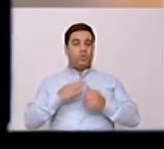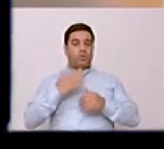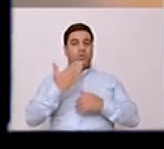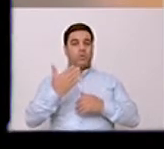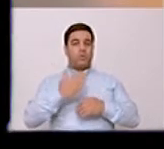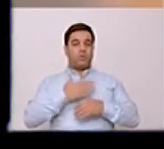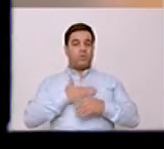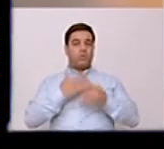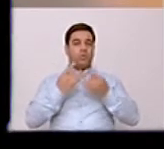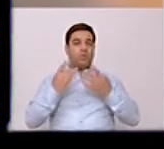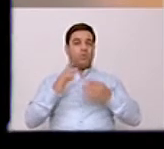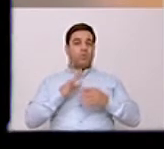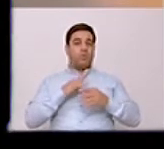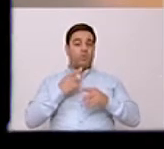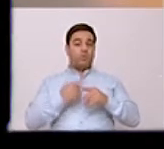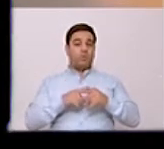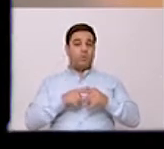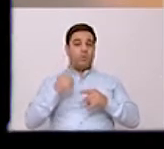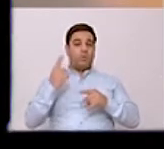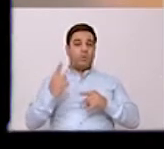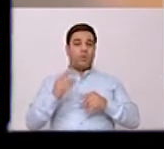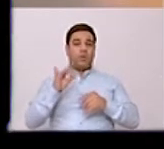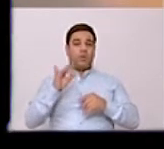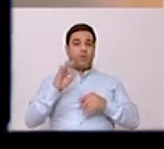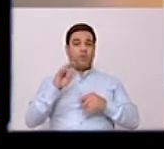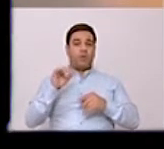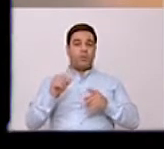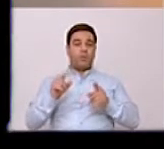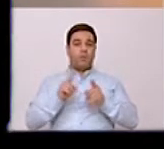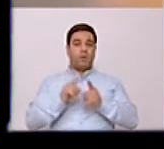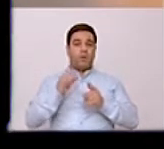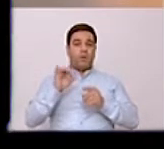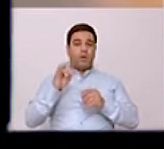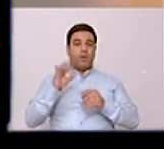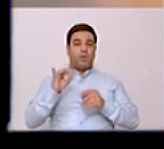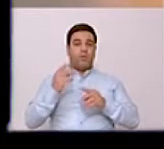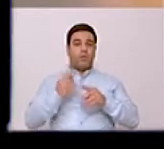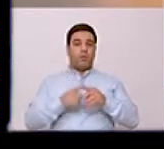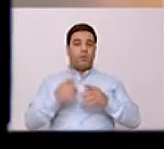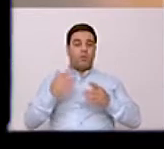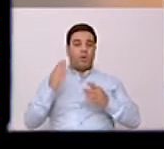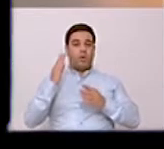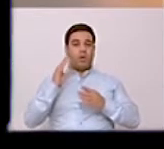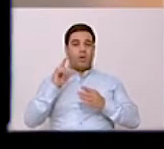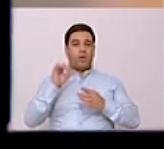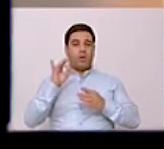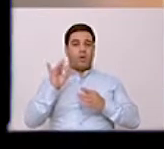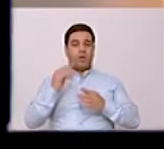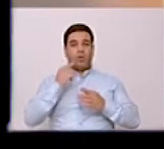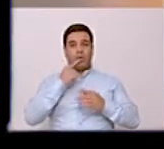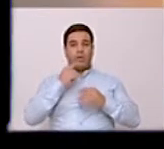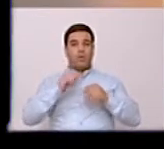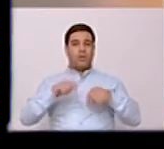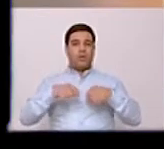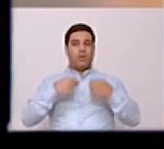sizga tushuntirmoqchi bo'lgan bir ifodalarini aynan mana shu xayol tilidan yetkazadi.